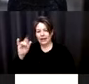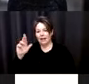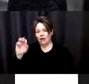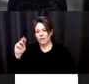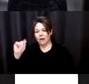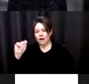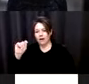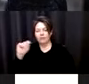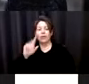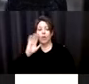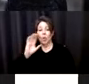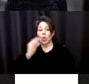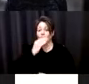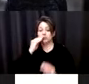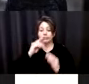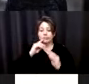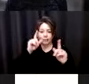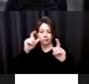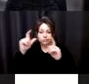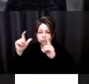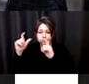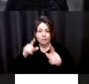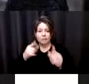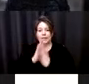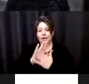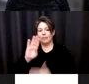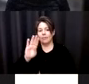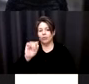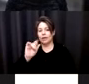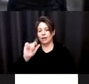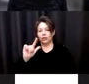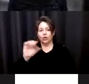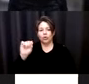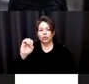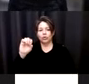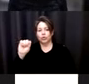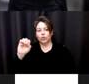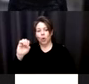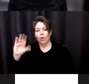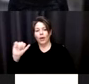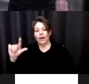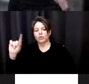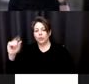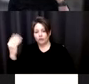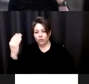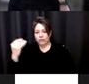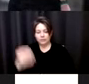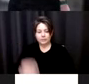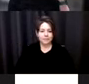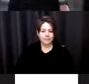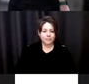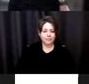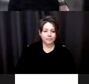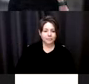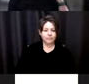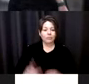for a year. They became Botanical Portraits SoCal 2014. The first one that you